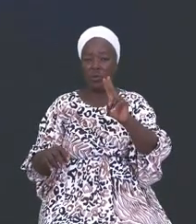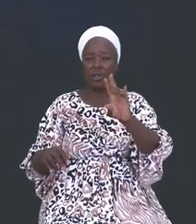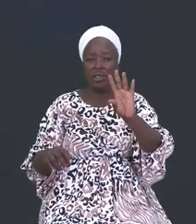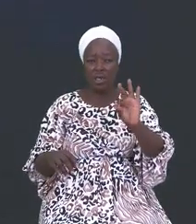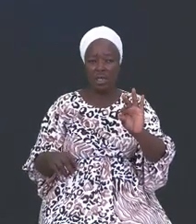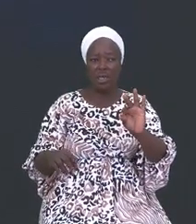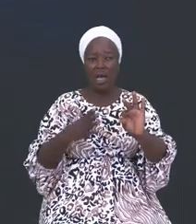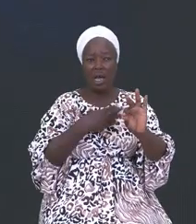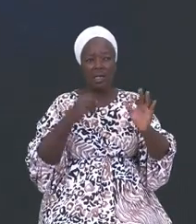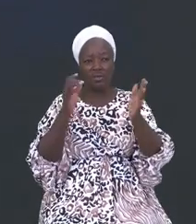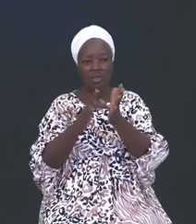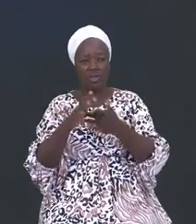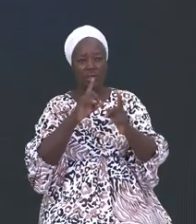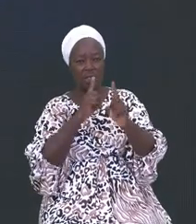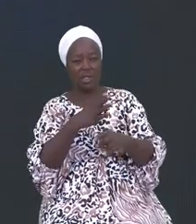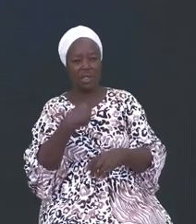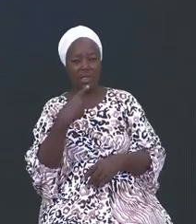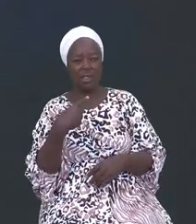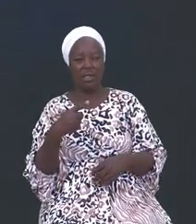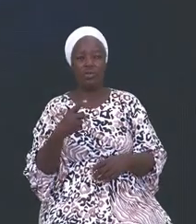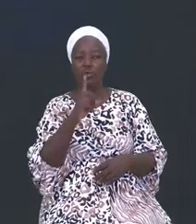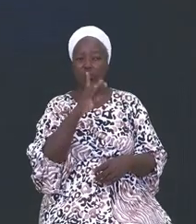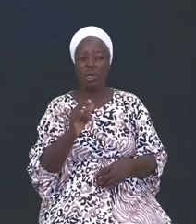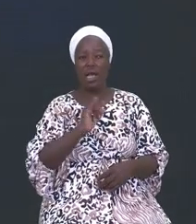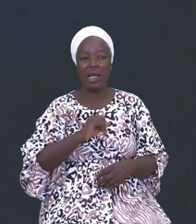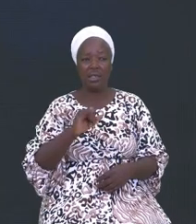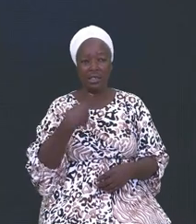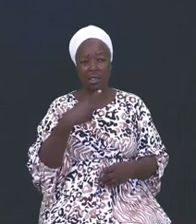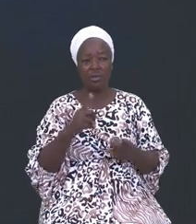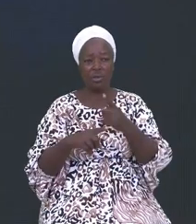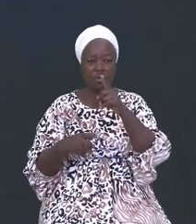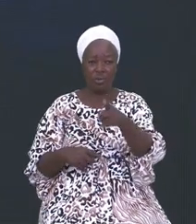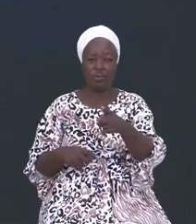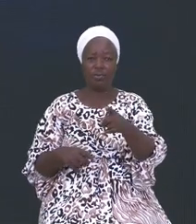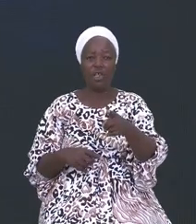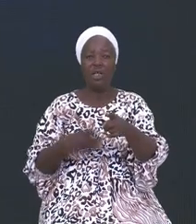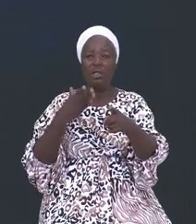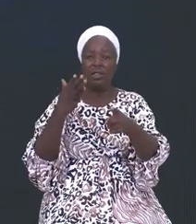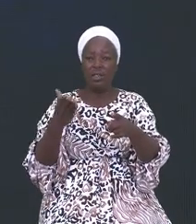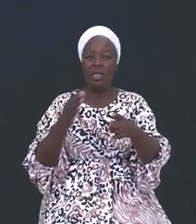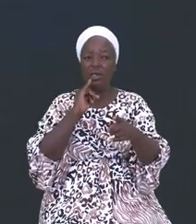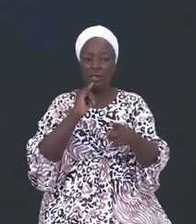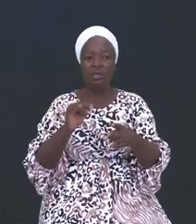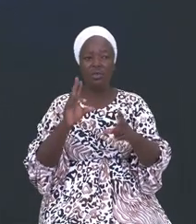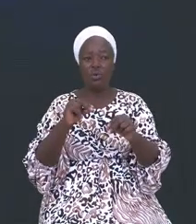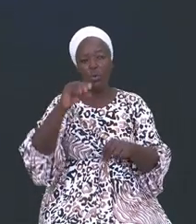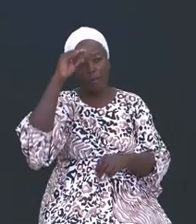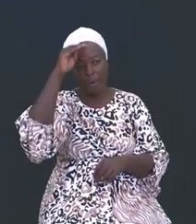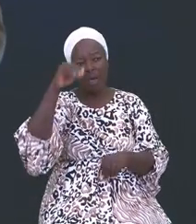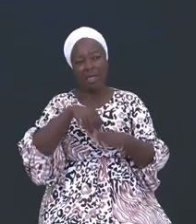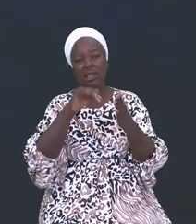and Jesus answered and said, verily I say unto you, there is no man in